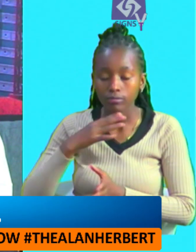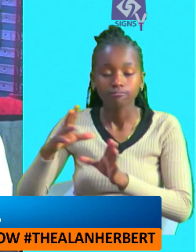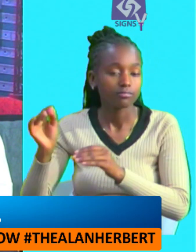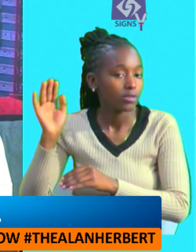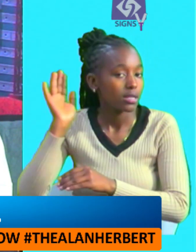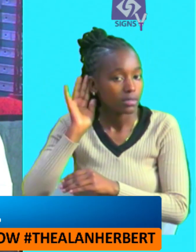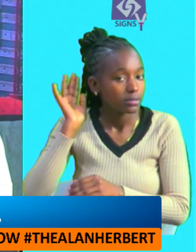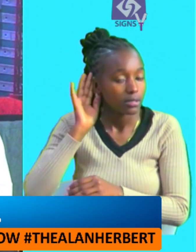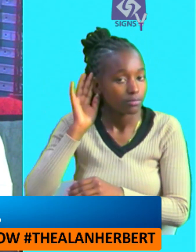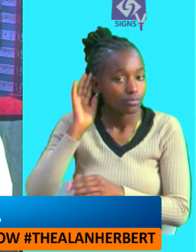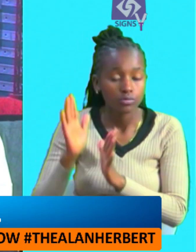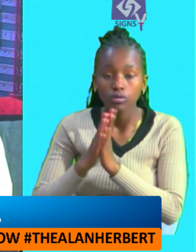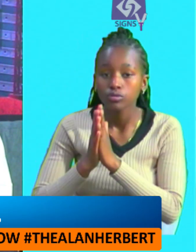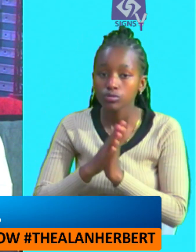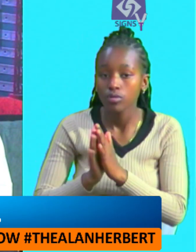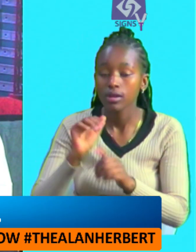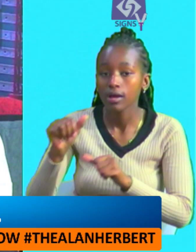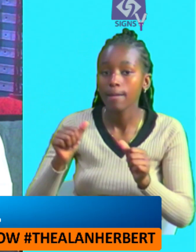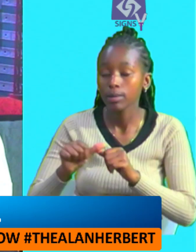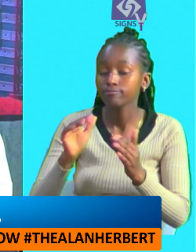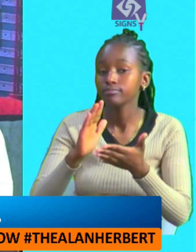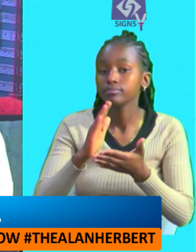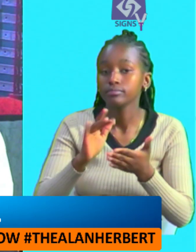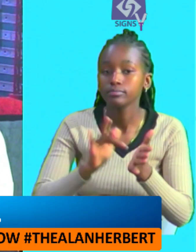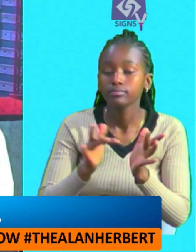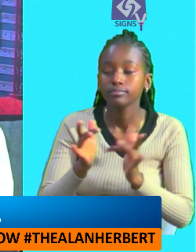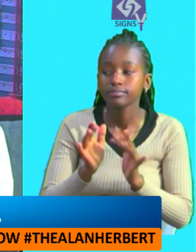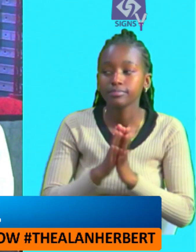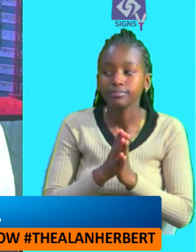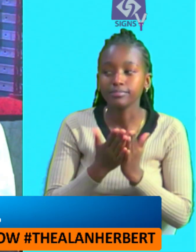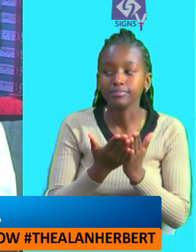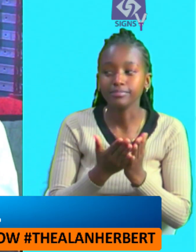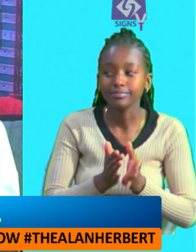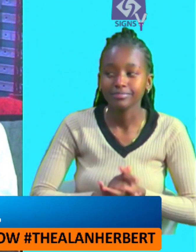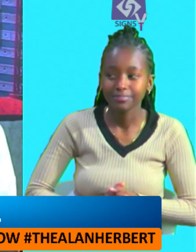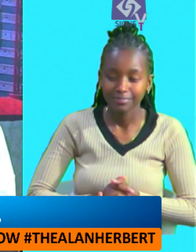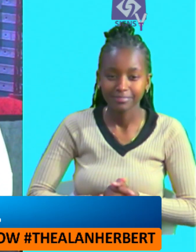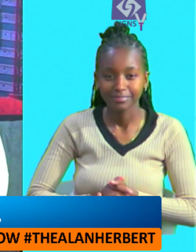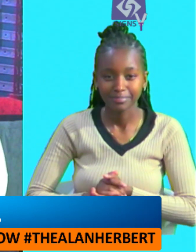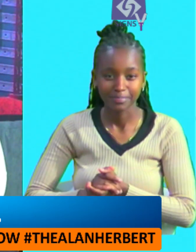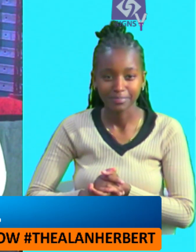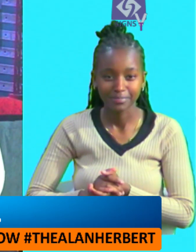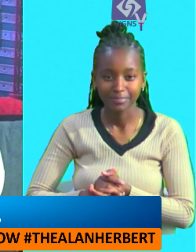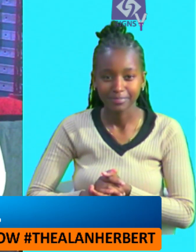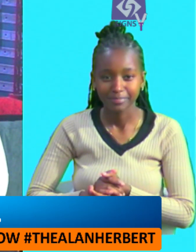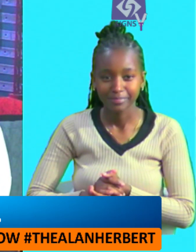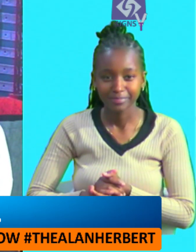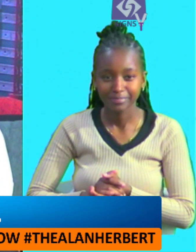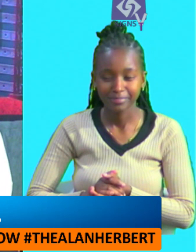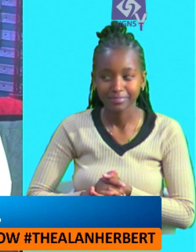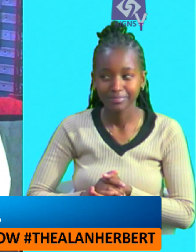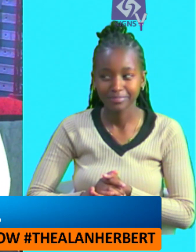gather. So as you are searching for this knowledge, guess what? There is also Crazy Kena who is entertaining